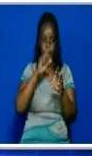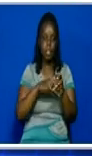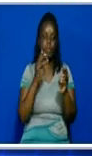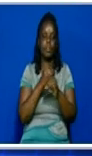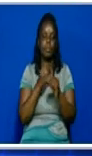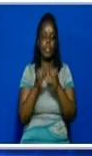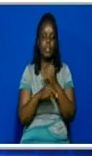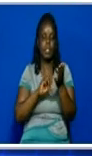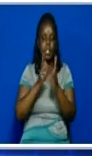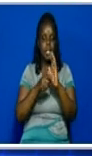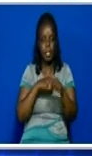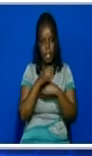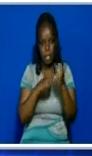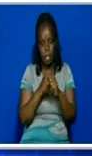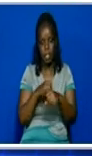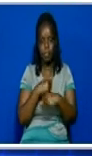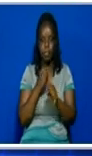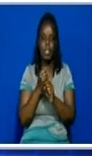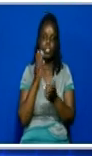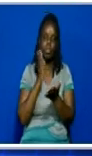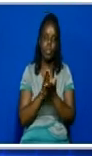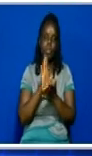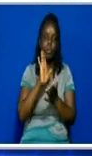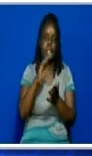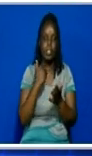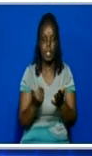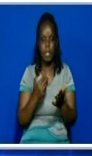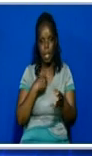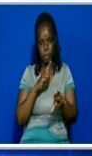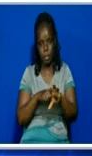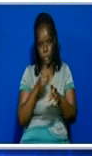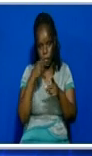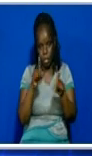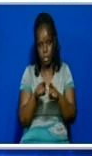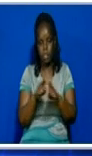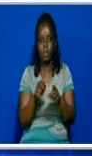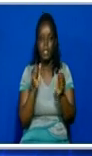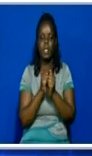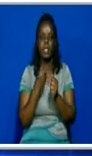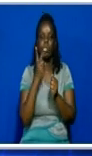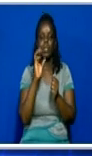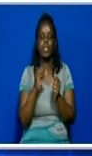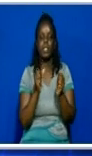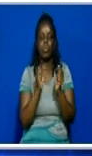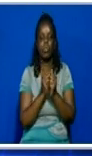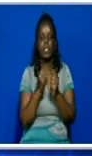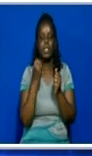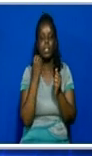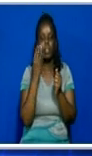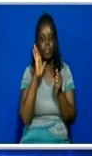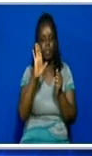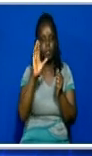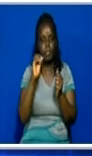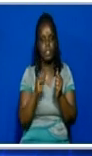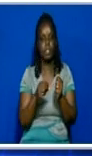later years. So do make sure that your child has time for that. Moving on, at 10:20 to 10:50 a.m., we have